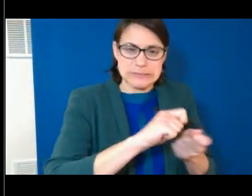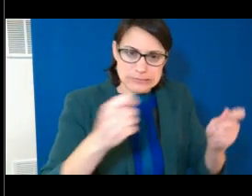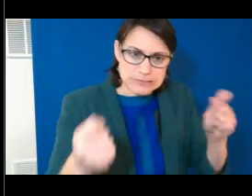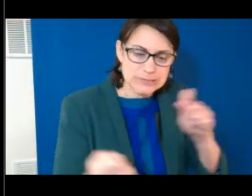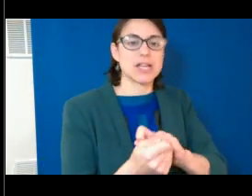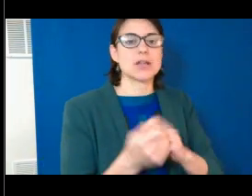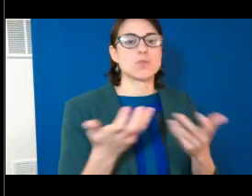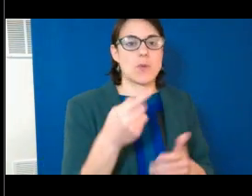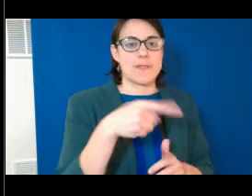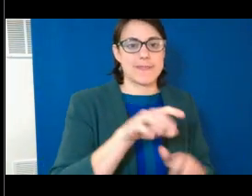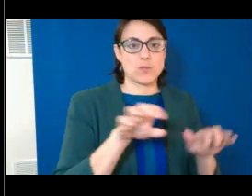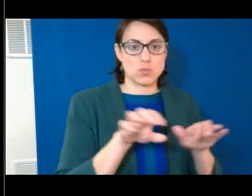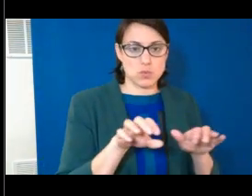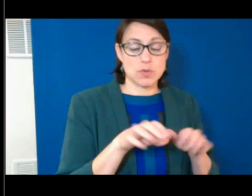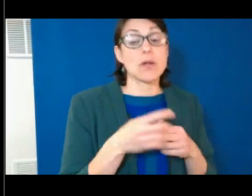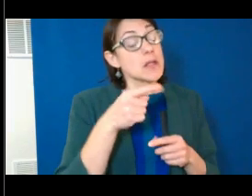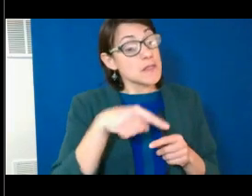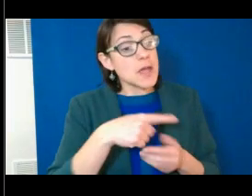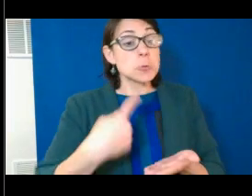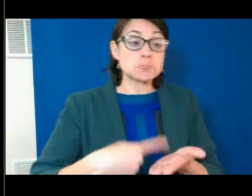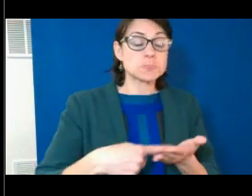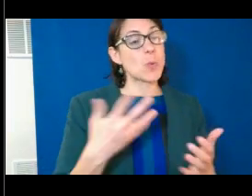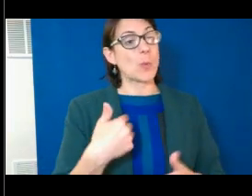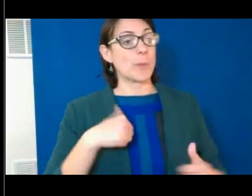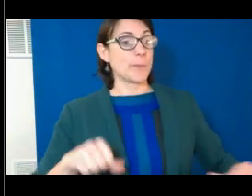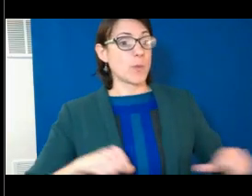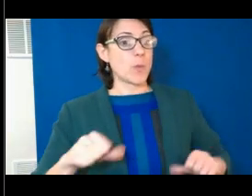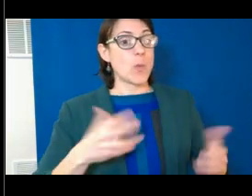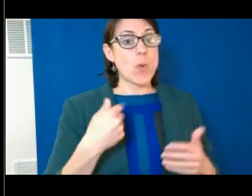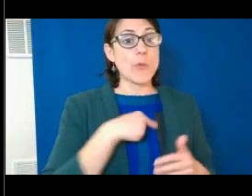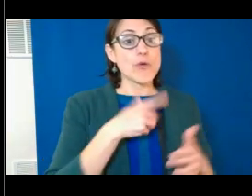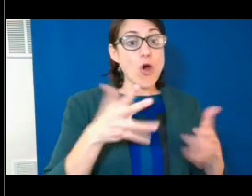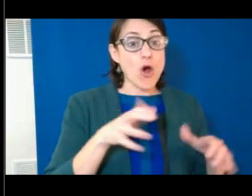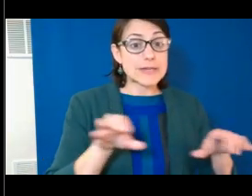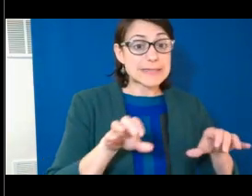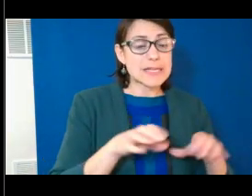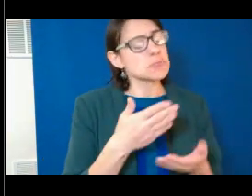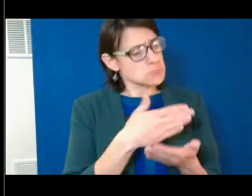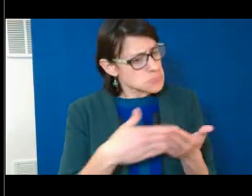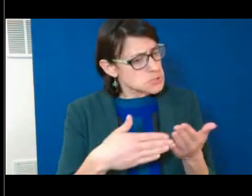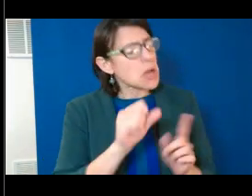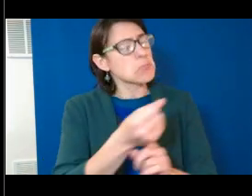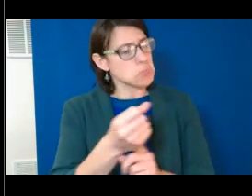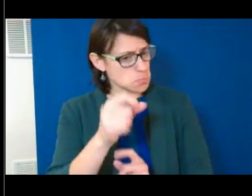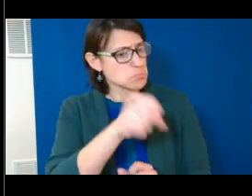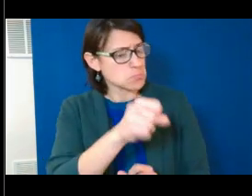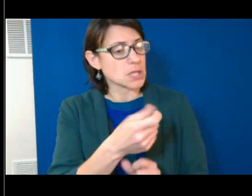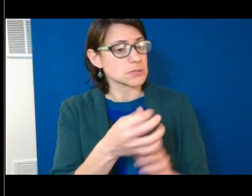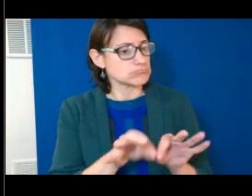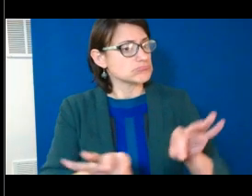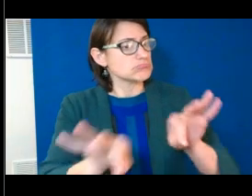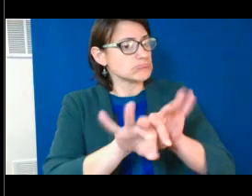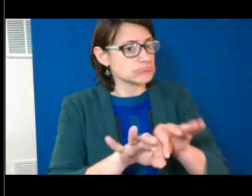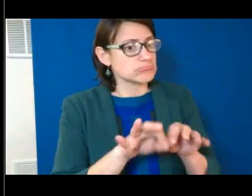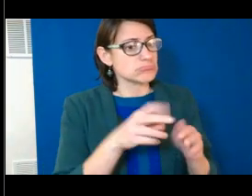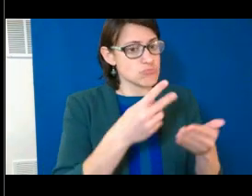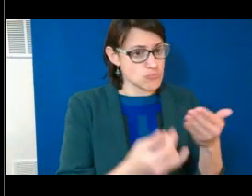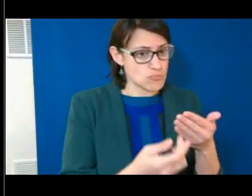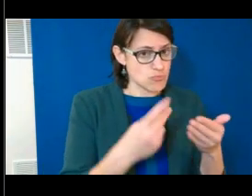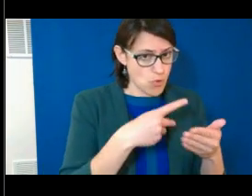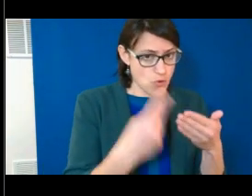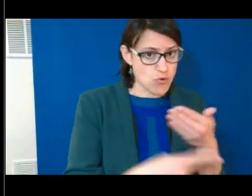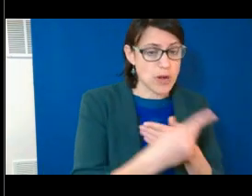cases was, you know, significant. But we did have some challenges with saying, okay, what's the next thing? What are you going to commit to